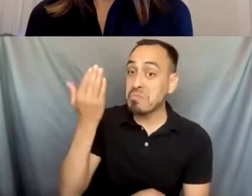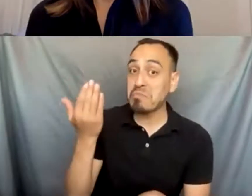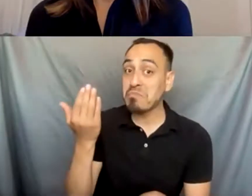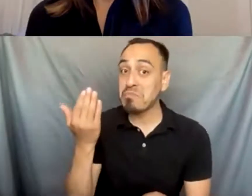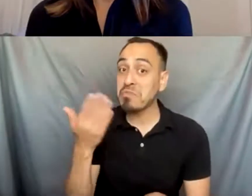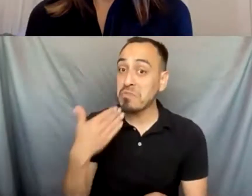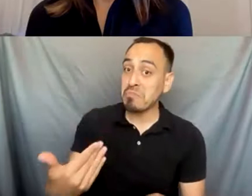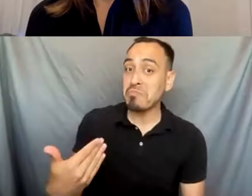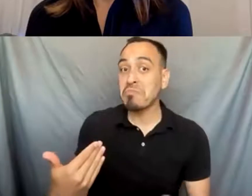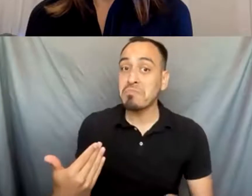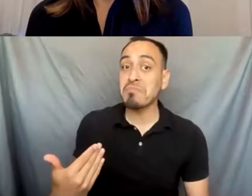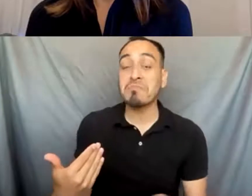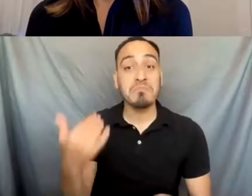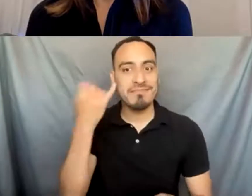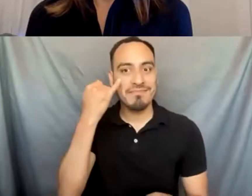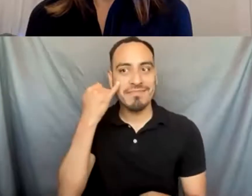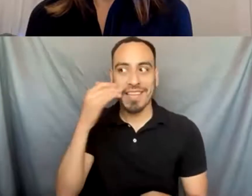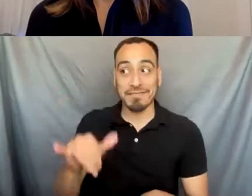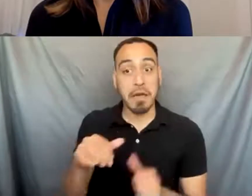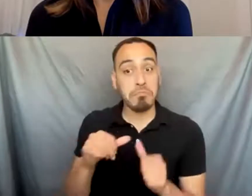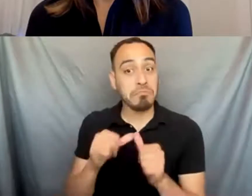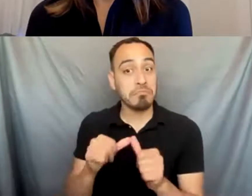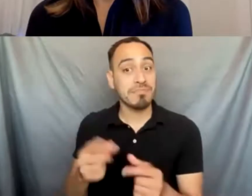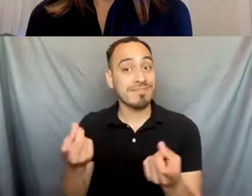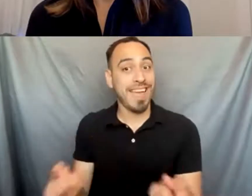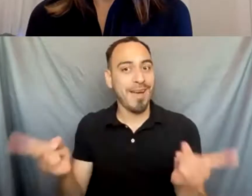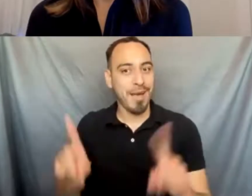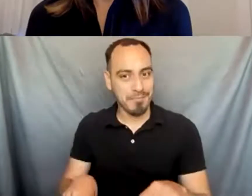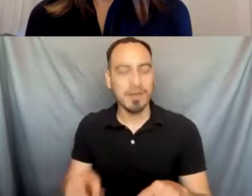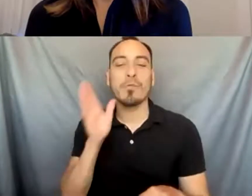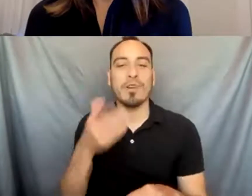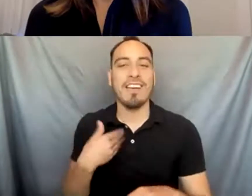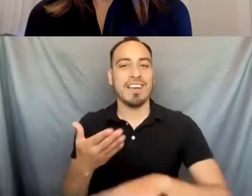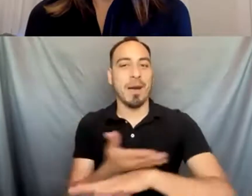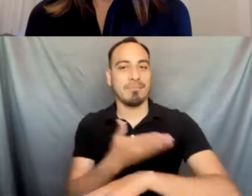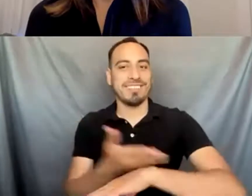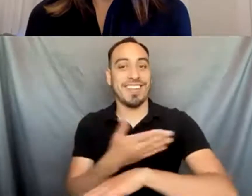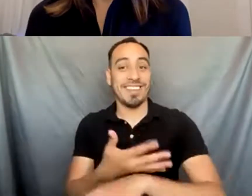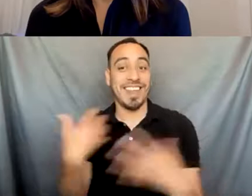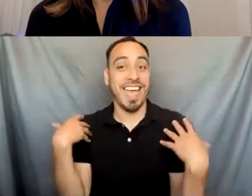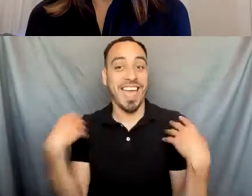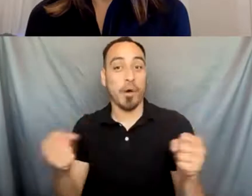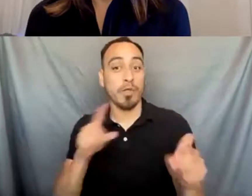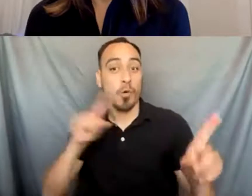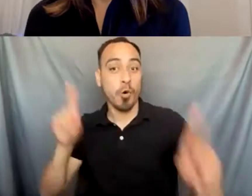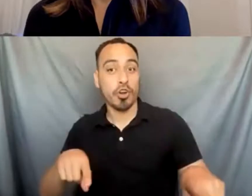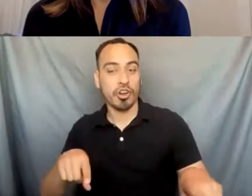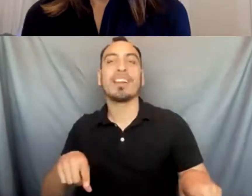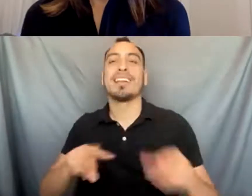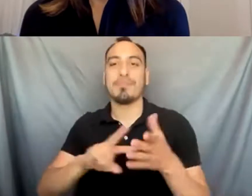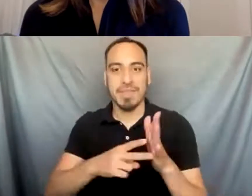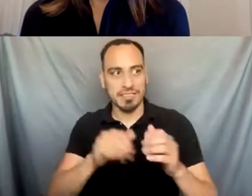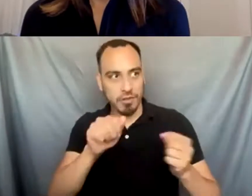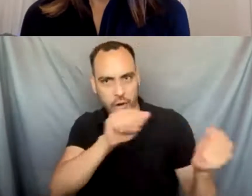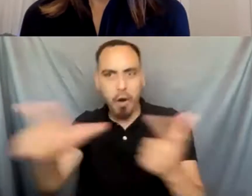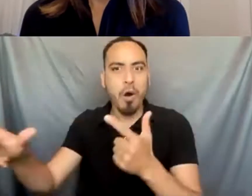if in fact that does happen, we will have an updated health order that instructs residents to abide by all of the